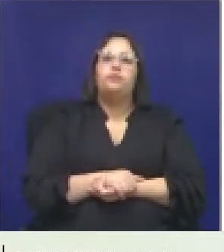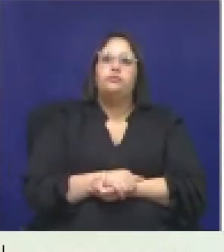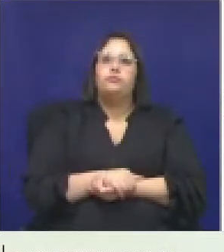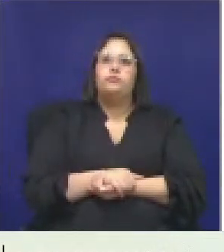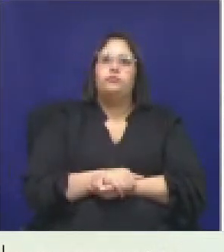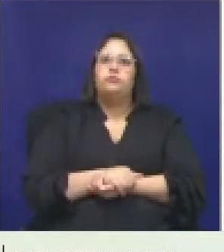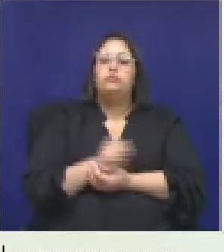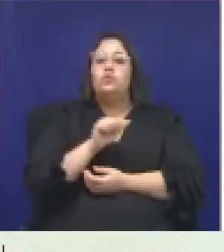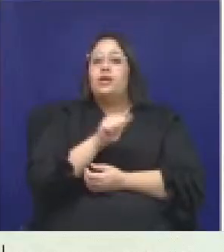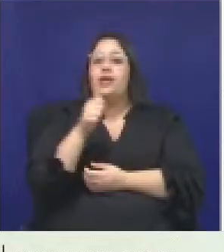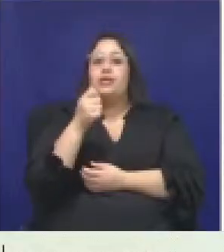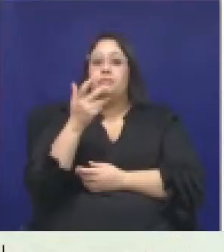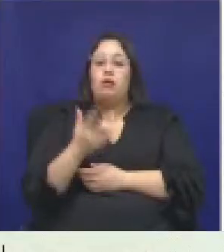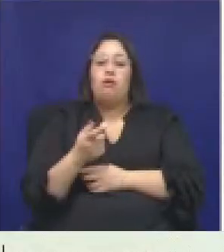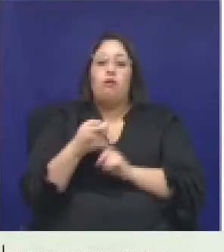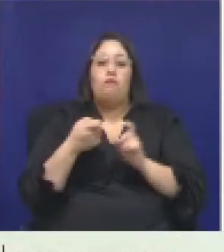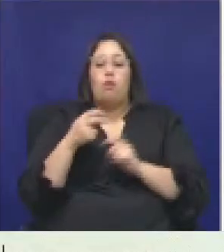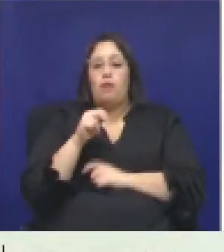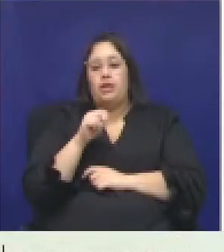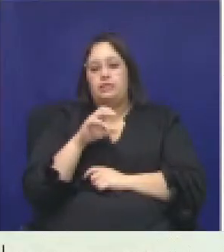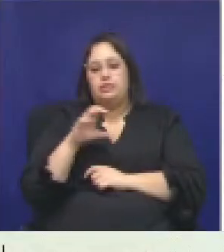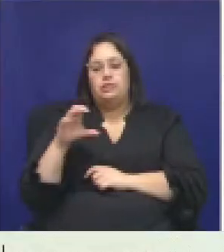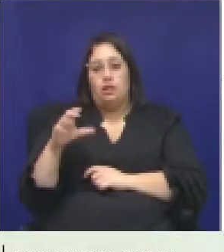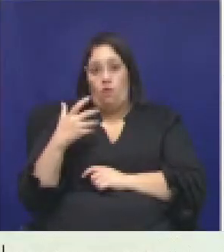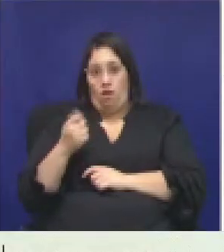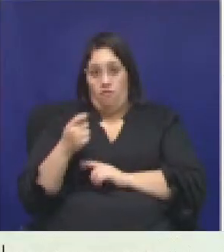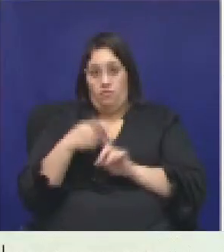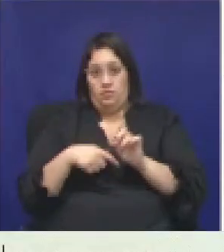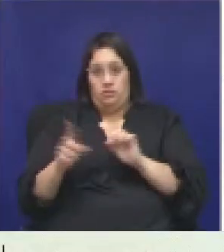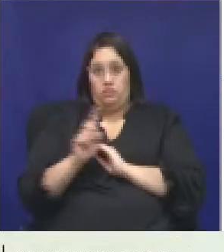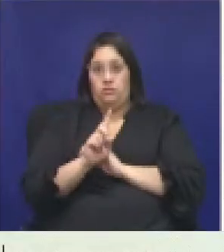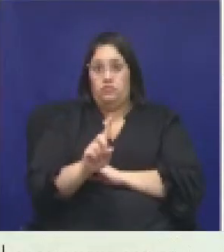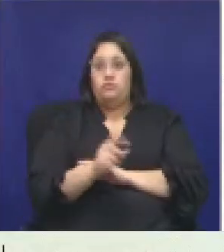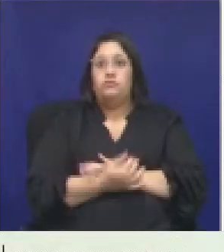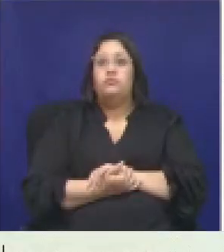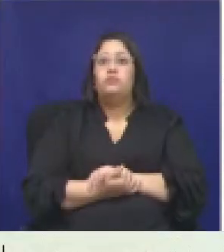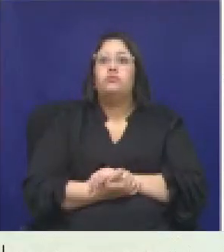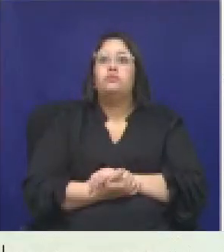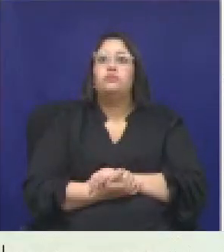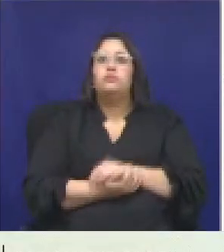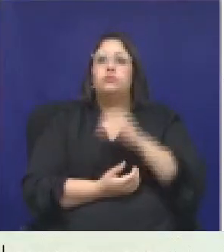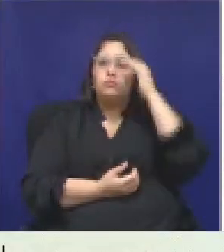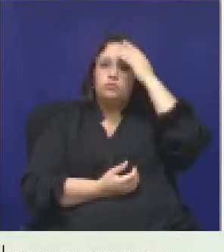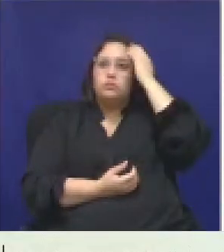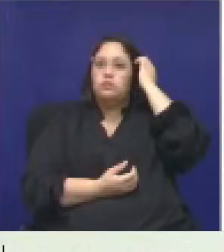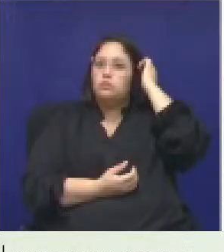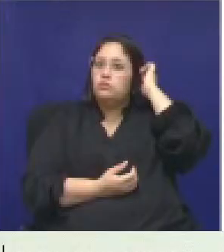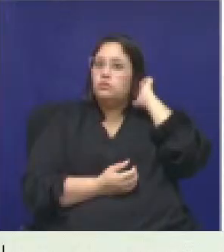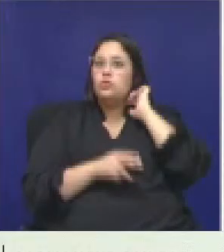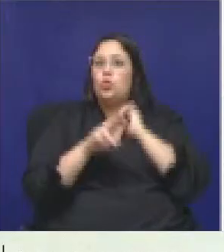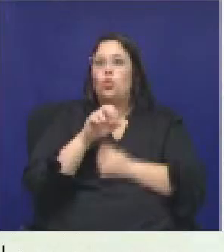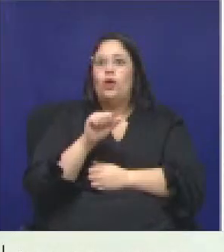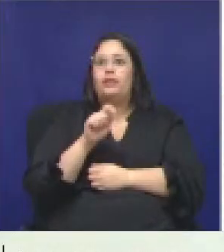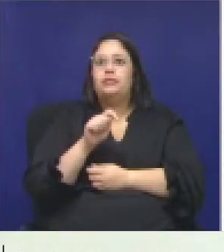The next speaker will be from NCC. Do we have an person from NCC? UAT?